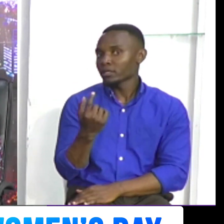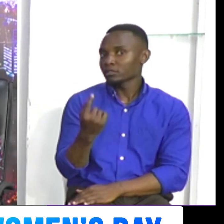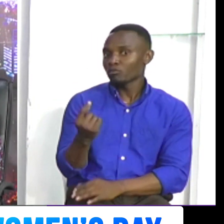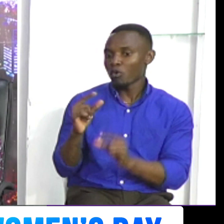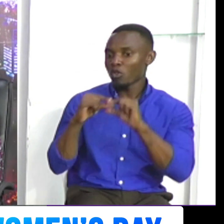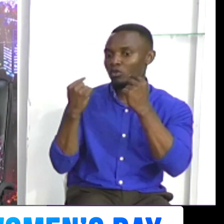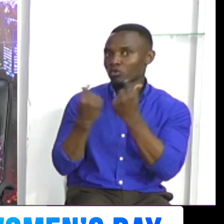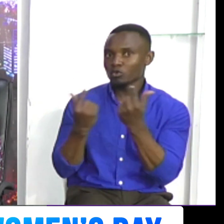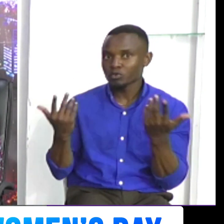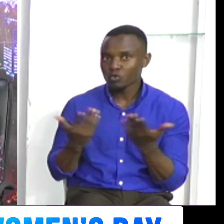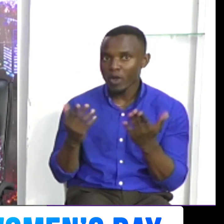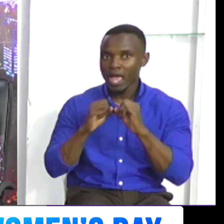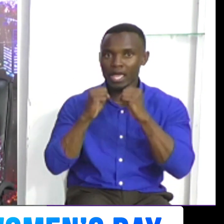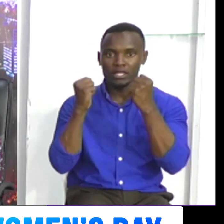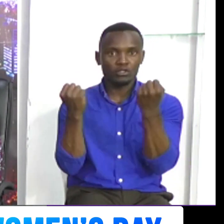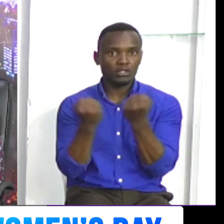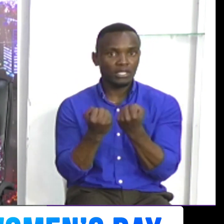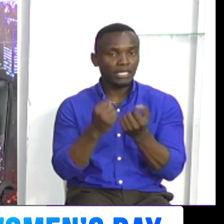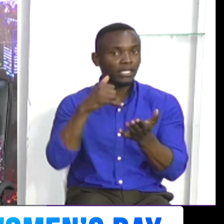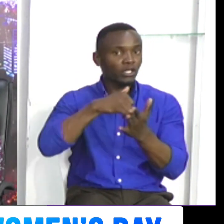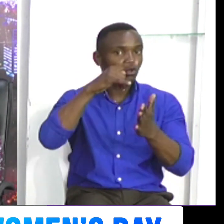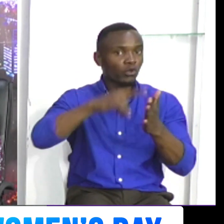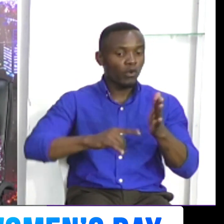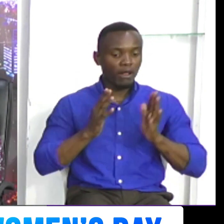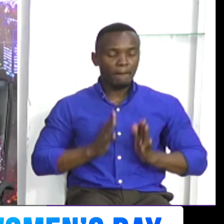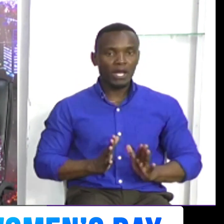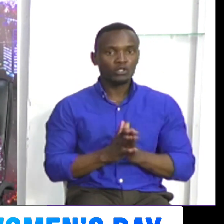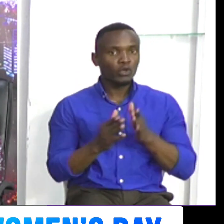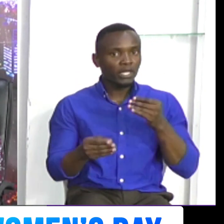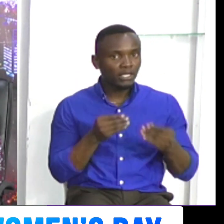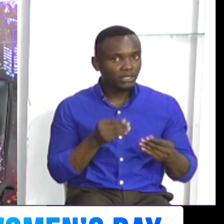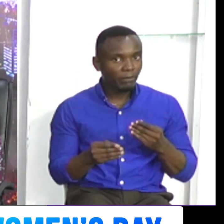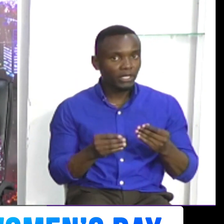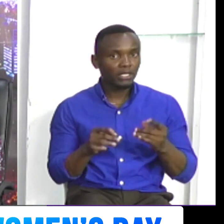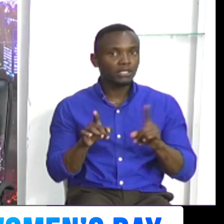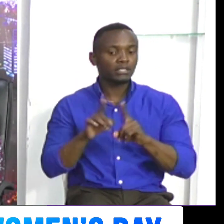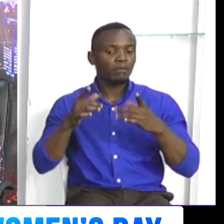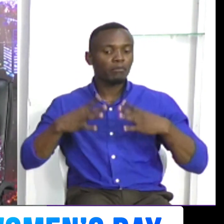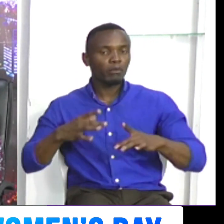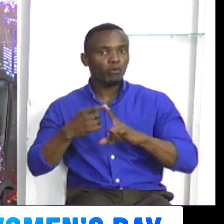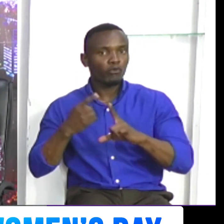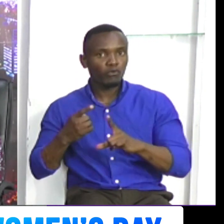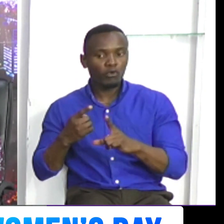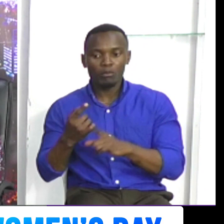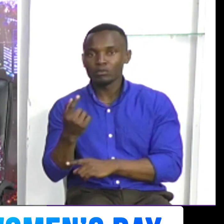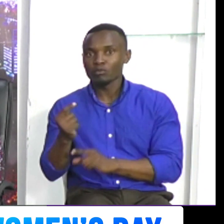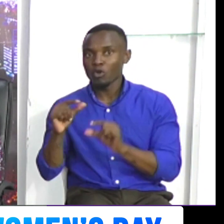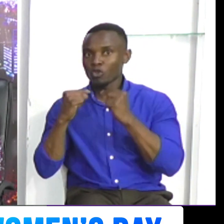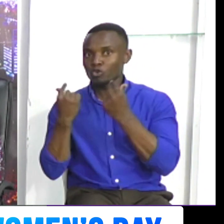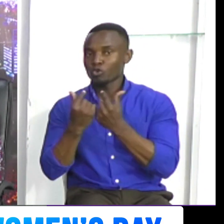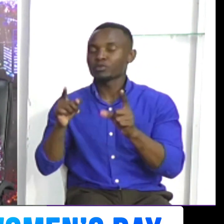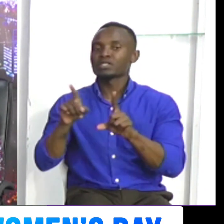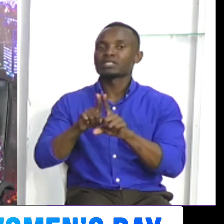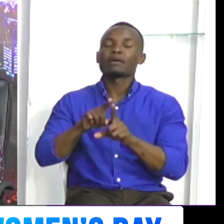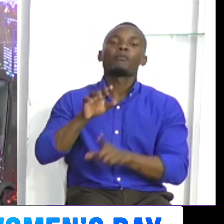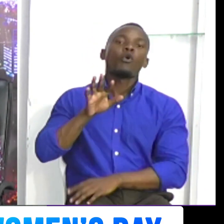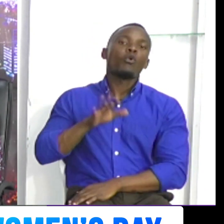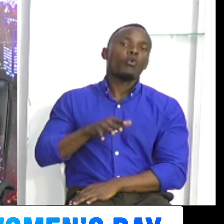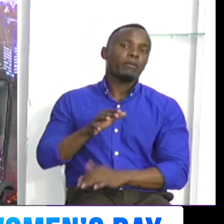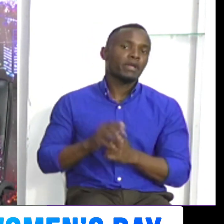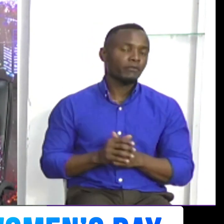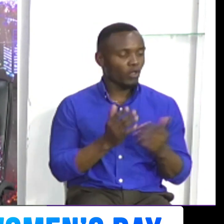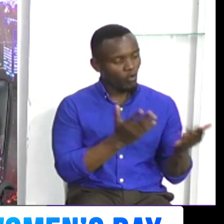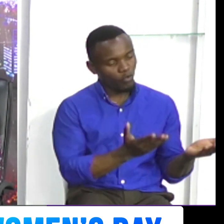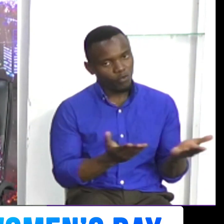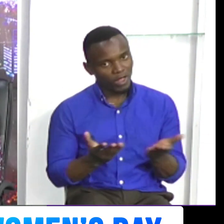society, and they are the persons with disability, people from the marginalized community, and women. Okay, yes. Welcome